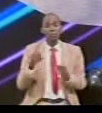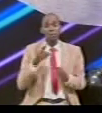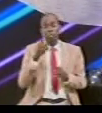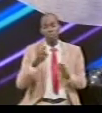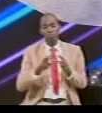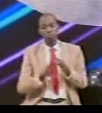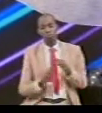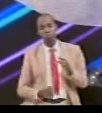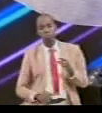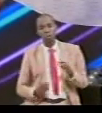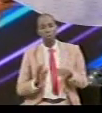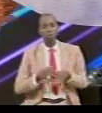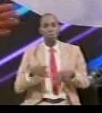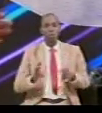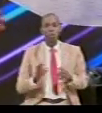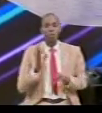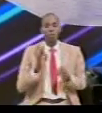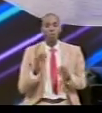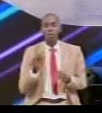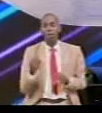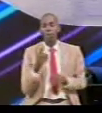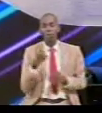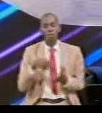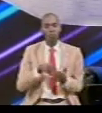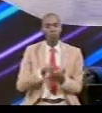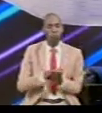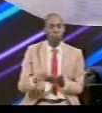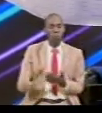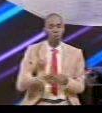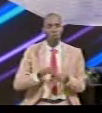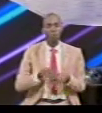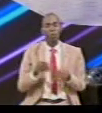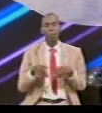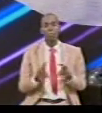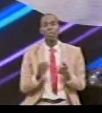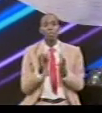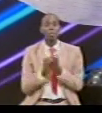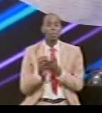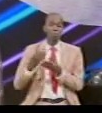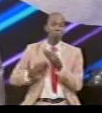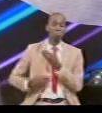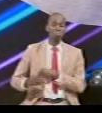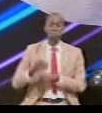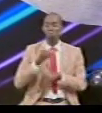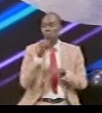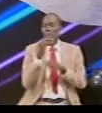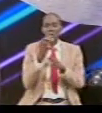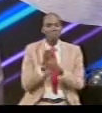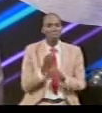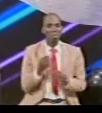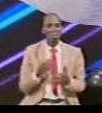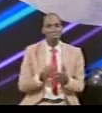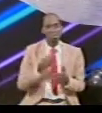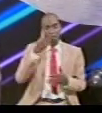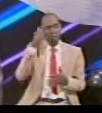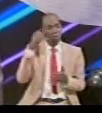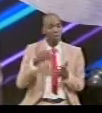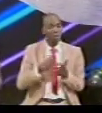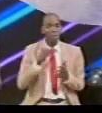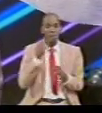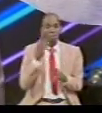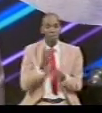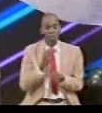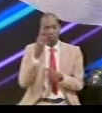if anyone gives up in the middle of the way, that inheritance, you will not get it, because it is reserved for